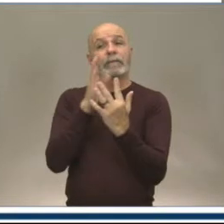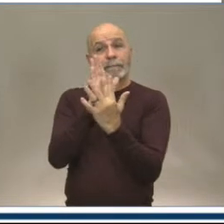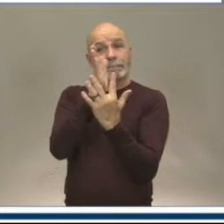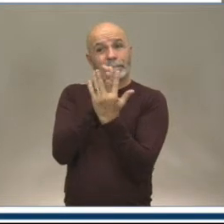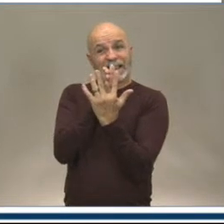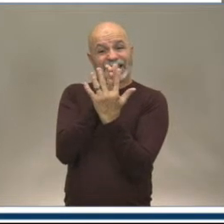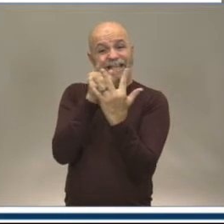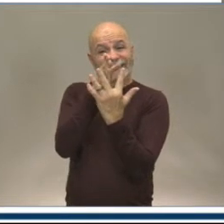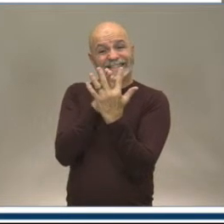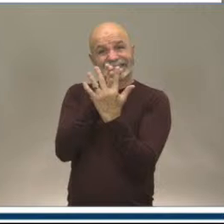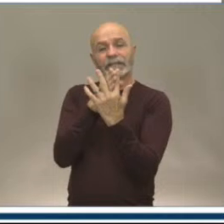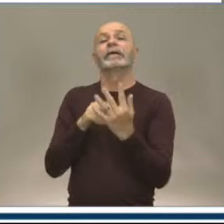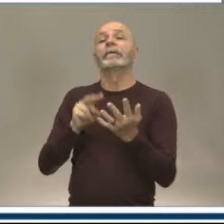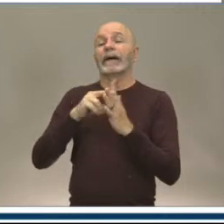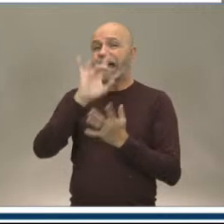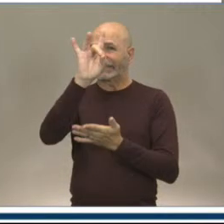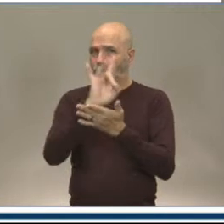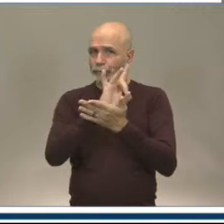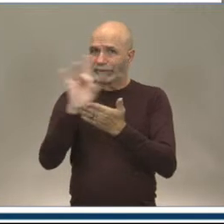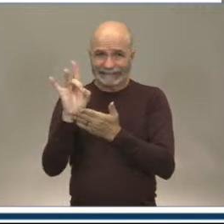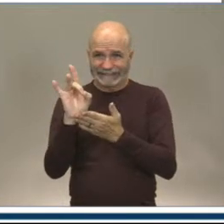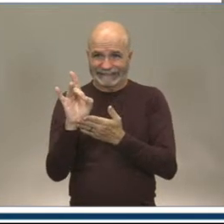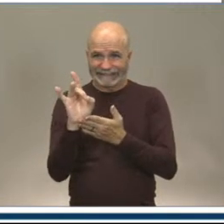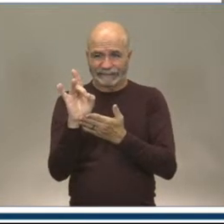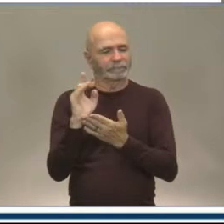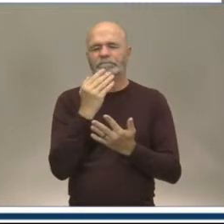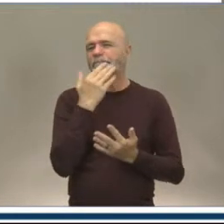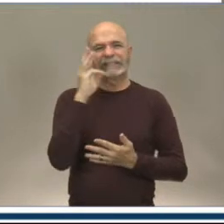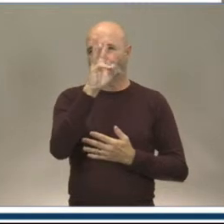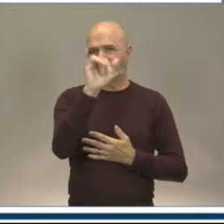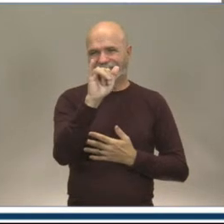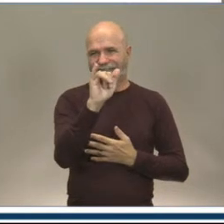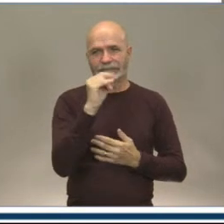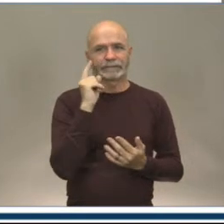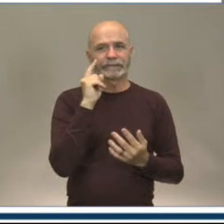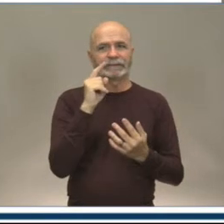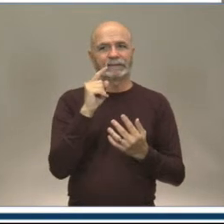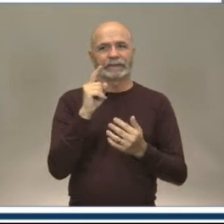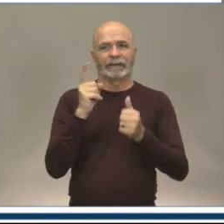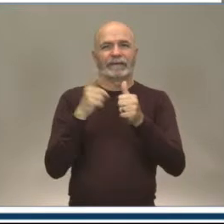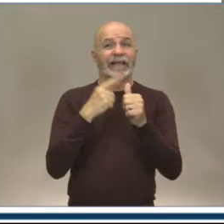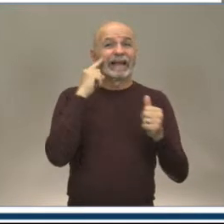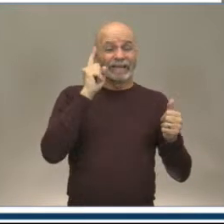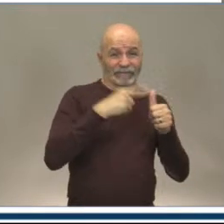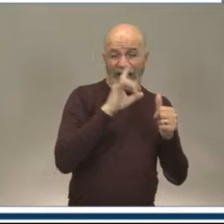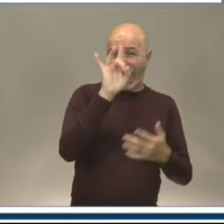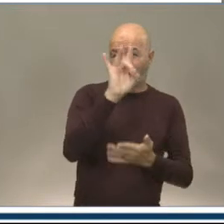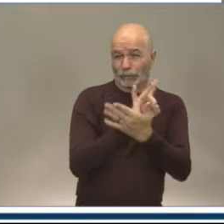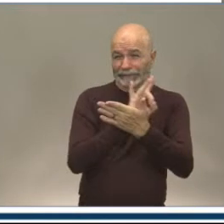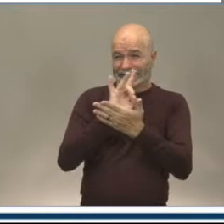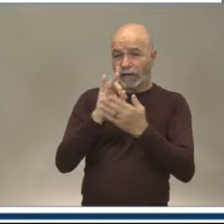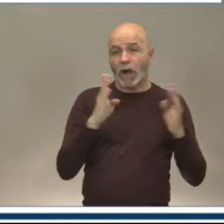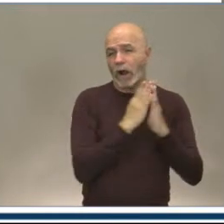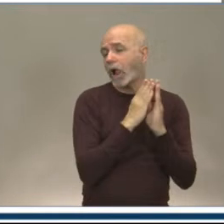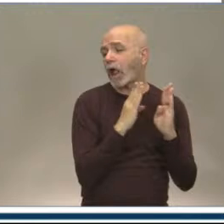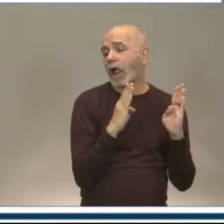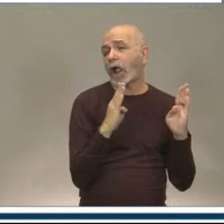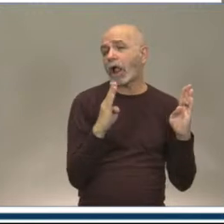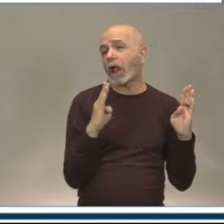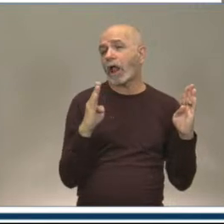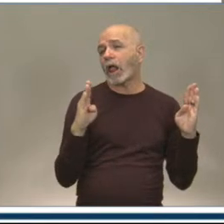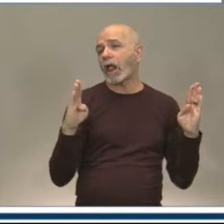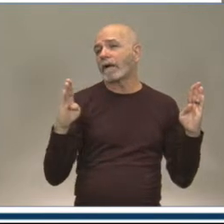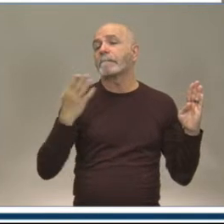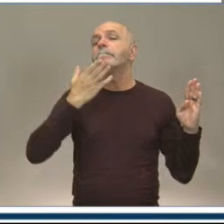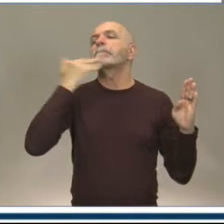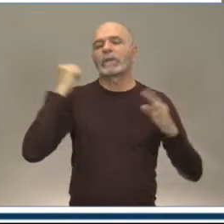longer interval results in better and longer lasting protection. If your child turns 12 during